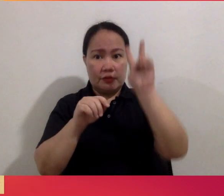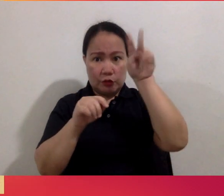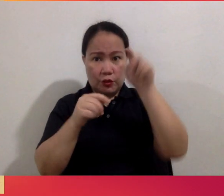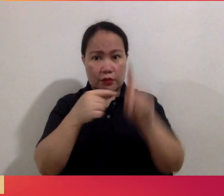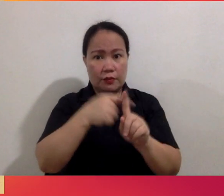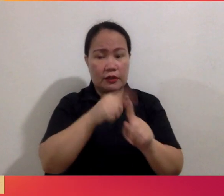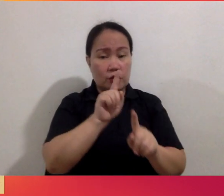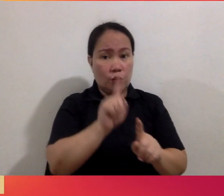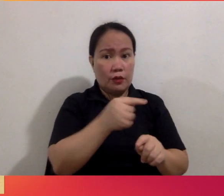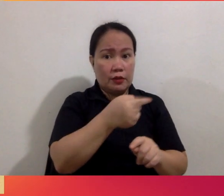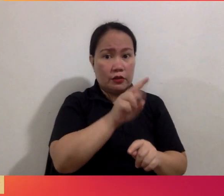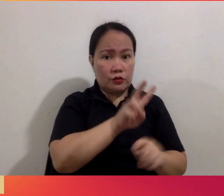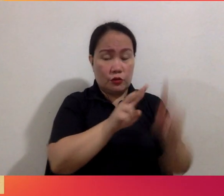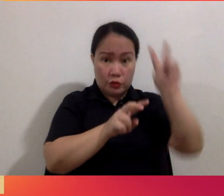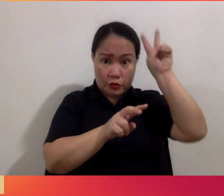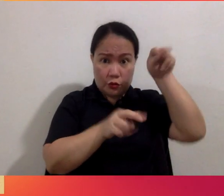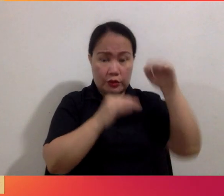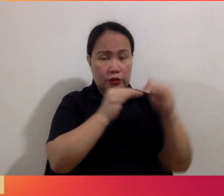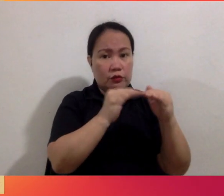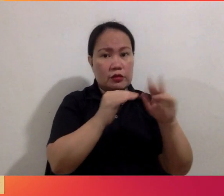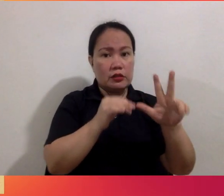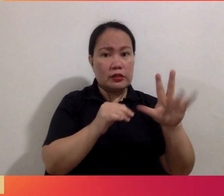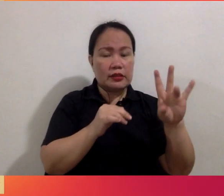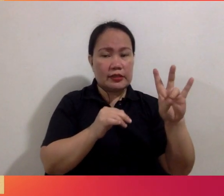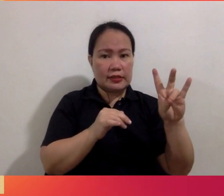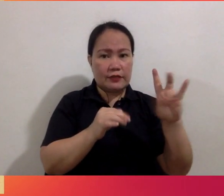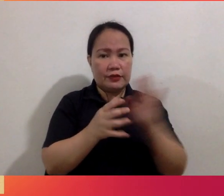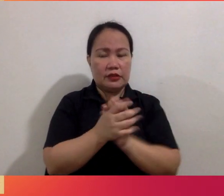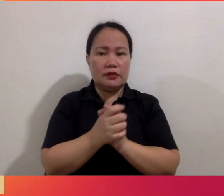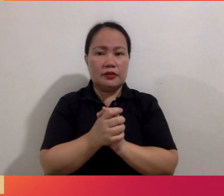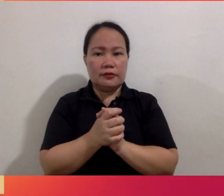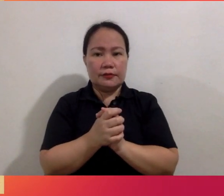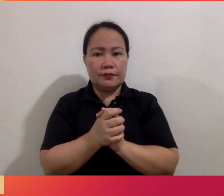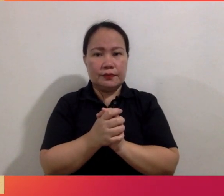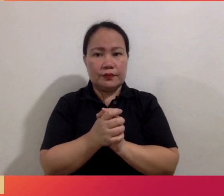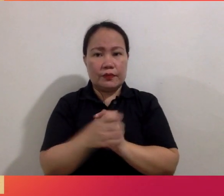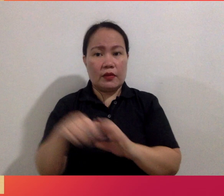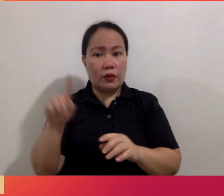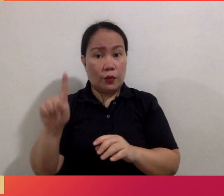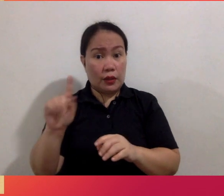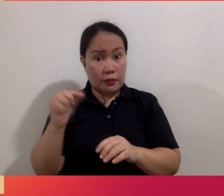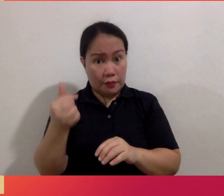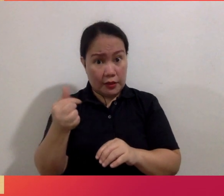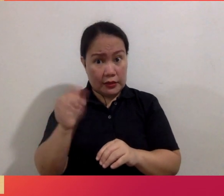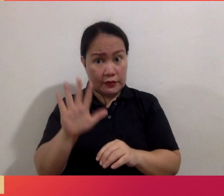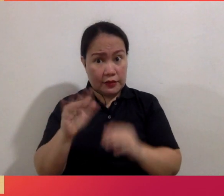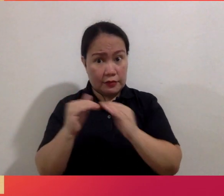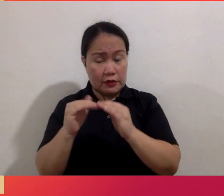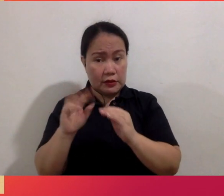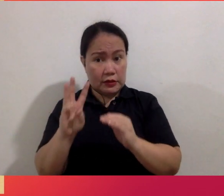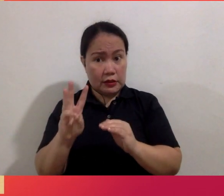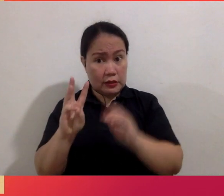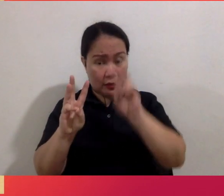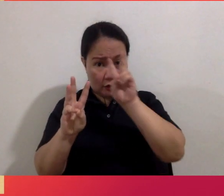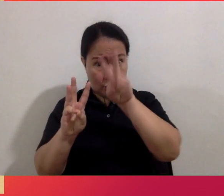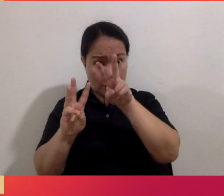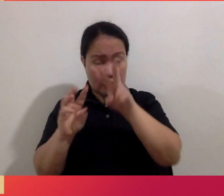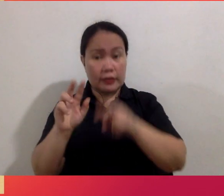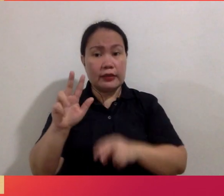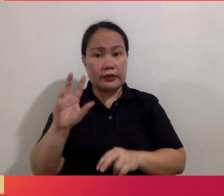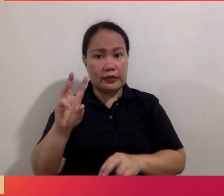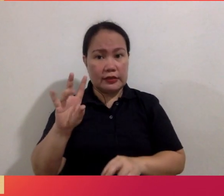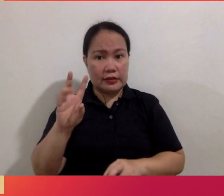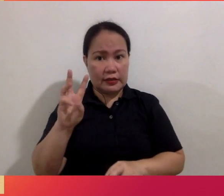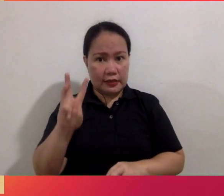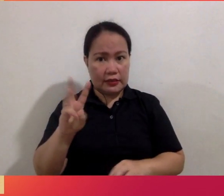squared plus 1 minus 2 squared is equal to 37. So, 1 plus 5 is 6. 6 squared